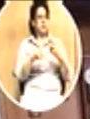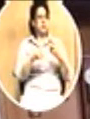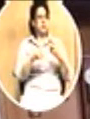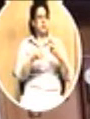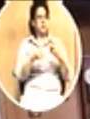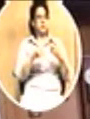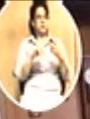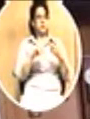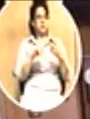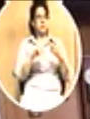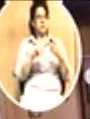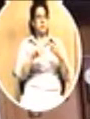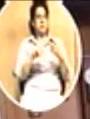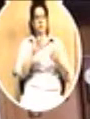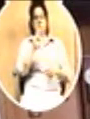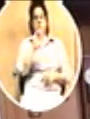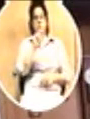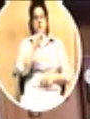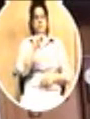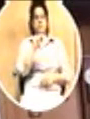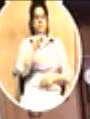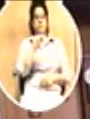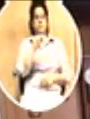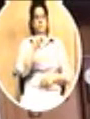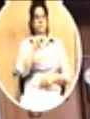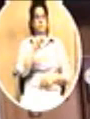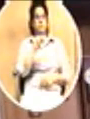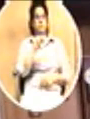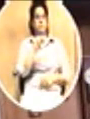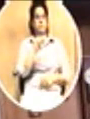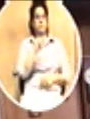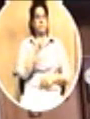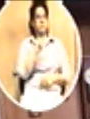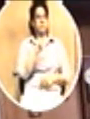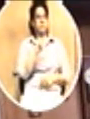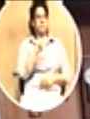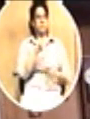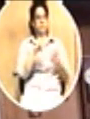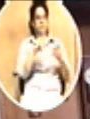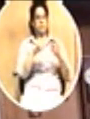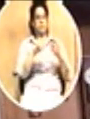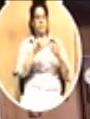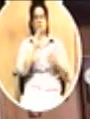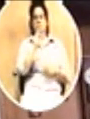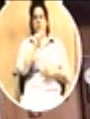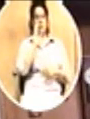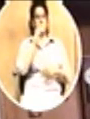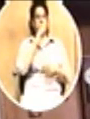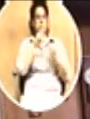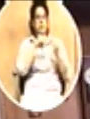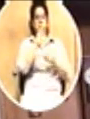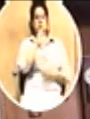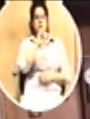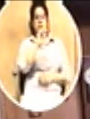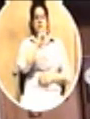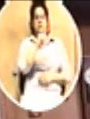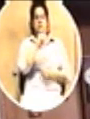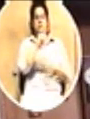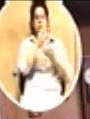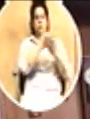The next speaker is Mr. Ben Mendoza. Mr. Mendoza's topic this morning is civil rights and your